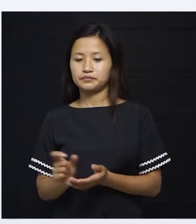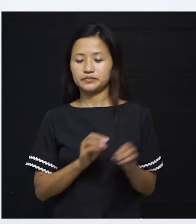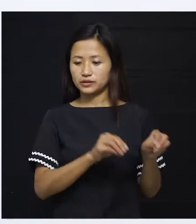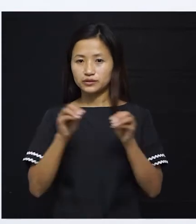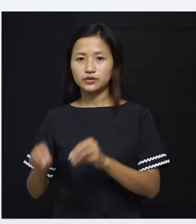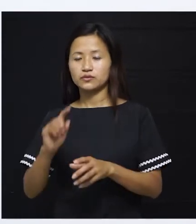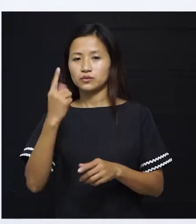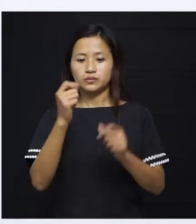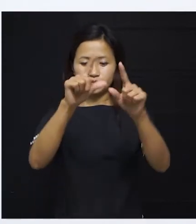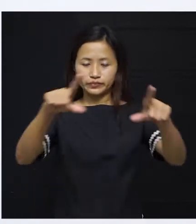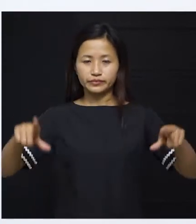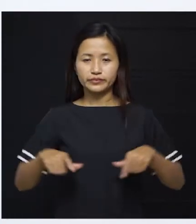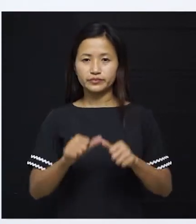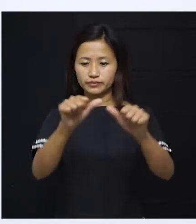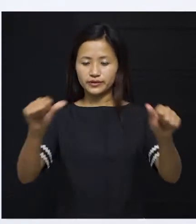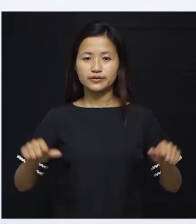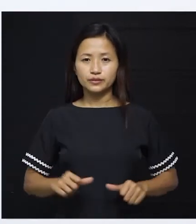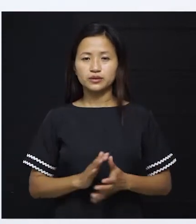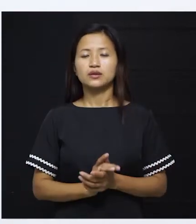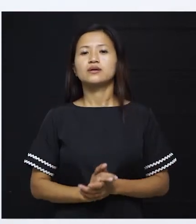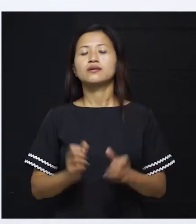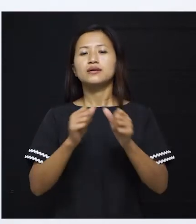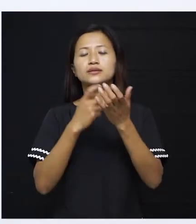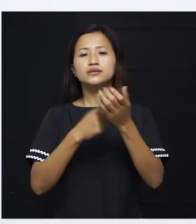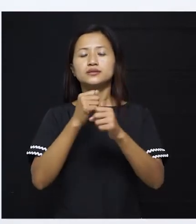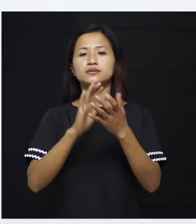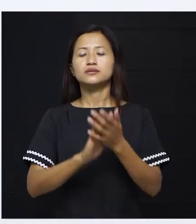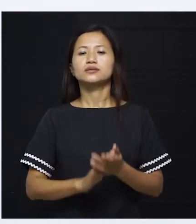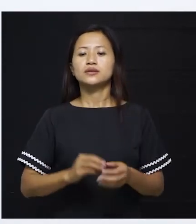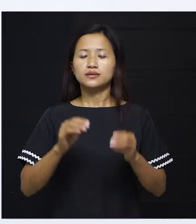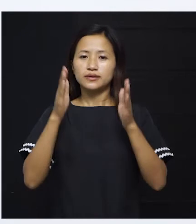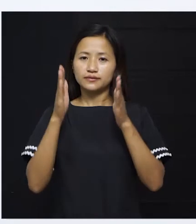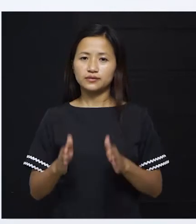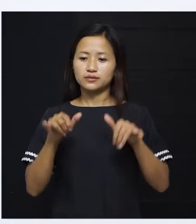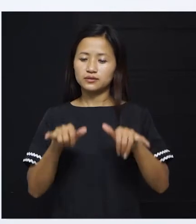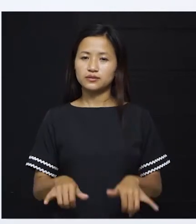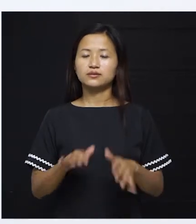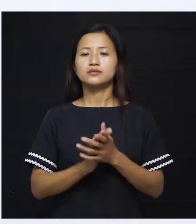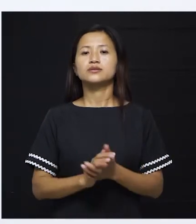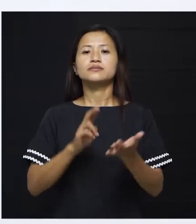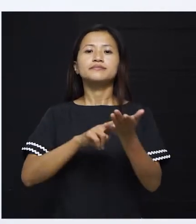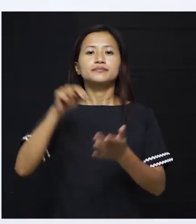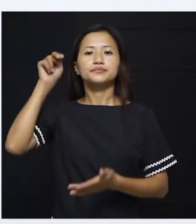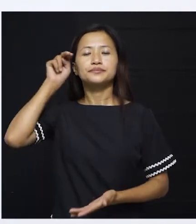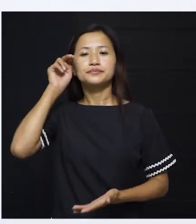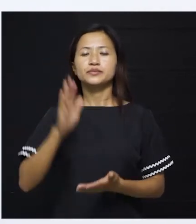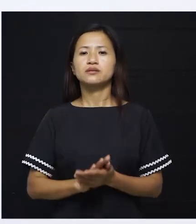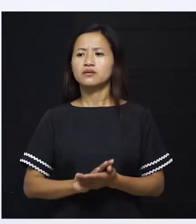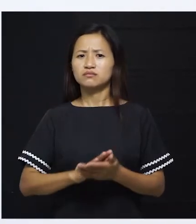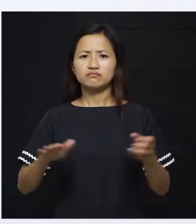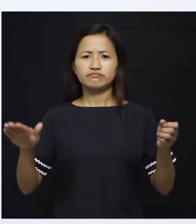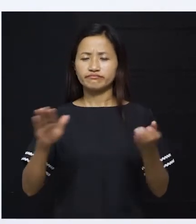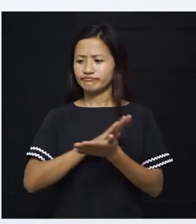these areas, the Southeastern Asian countries, and they have settled in Nagaland. So Nagaland was an empty